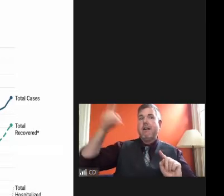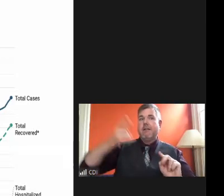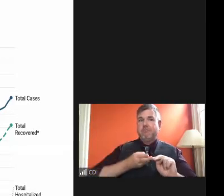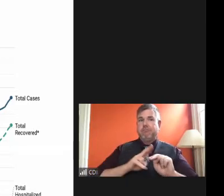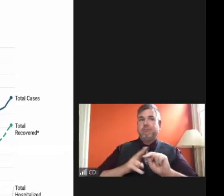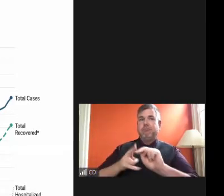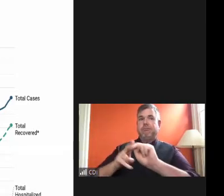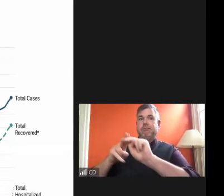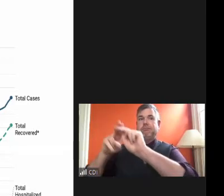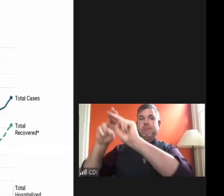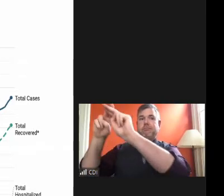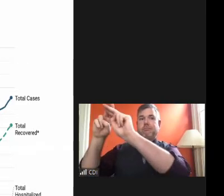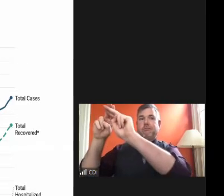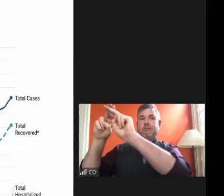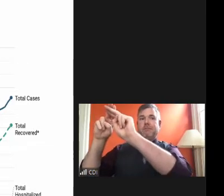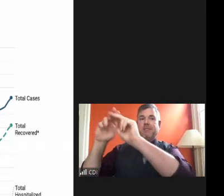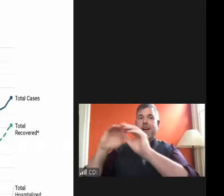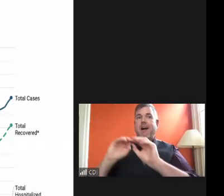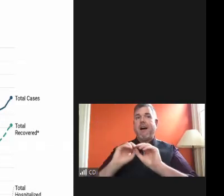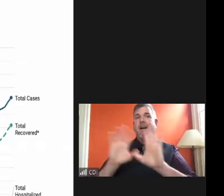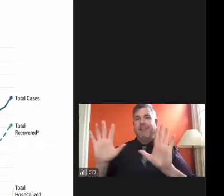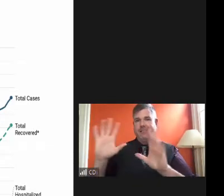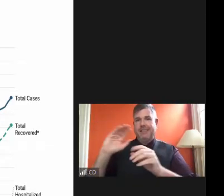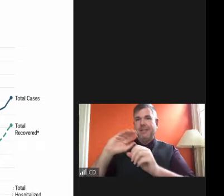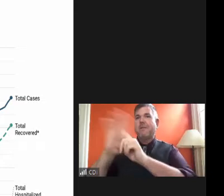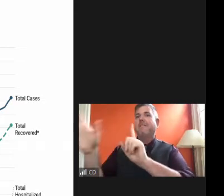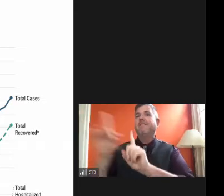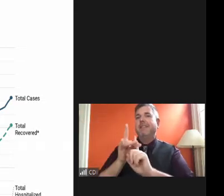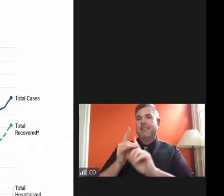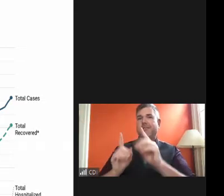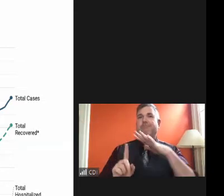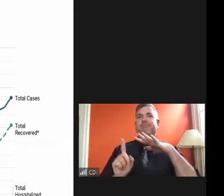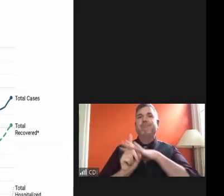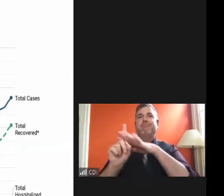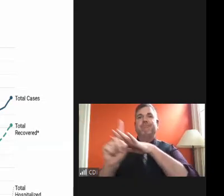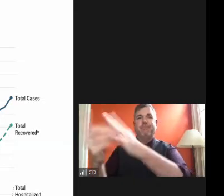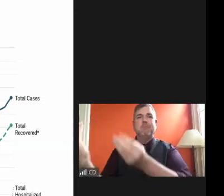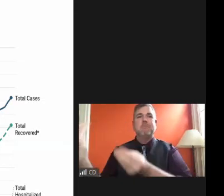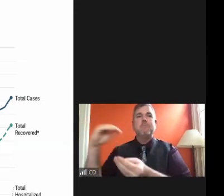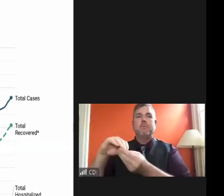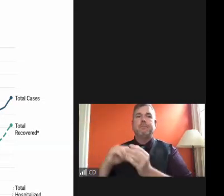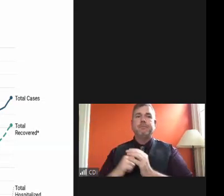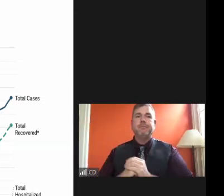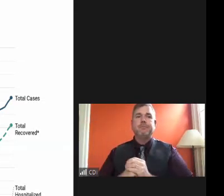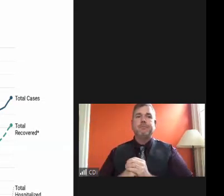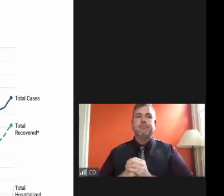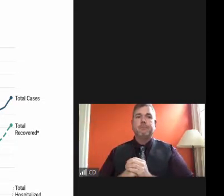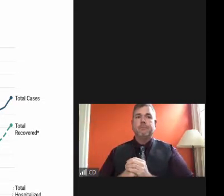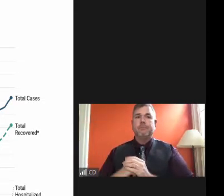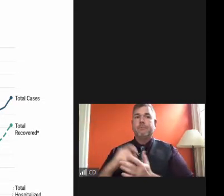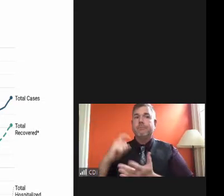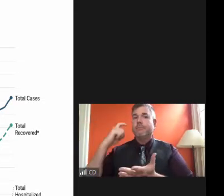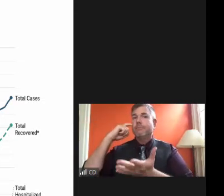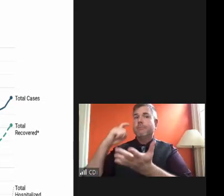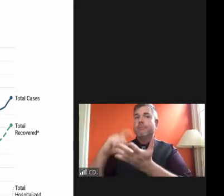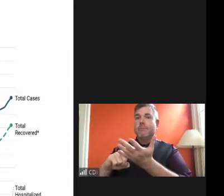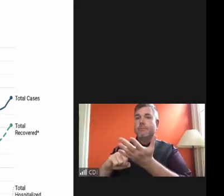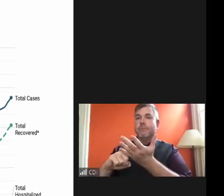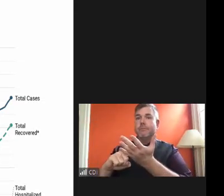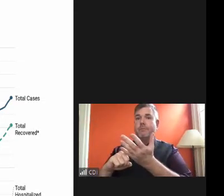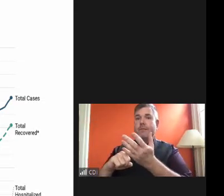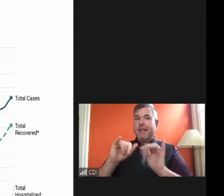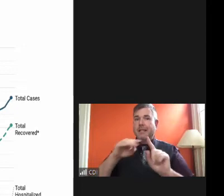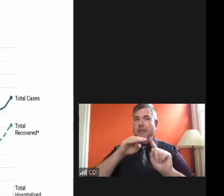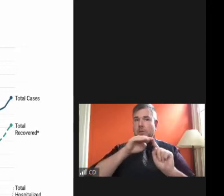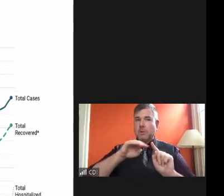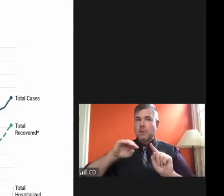cases each day. But more importantly, the slope of that curve is also increasing. And so this is a surge